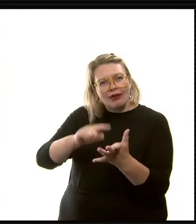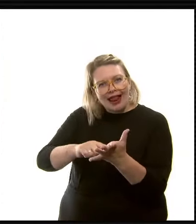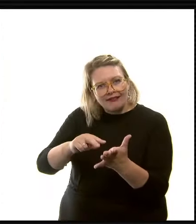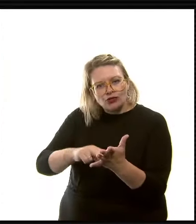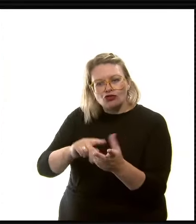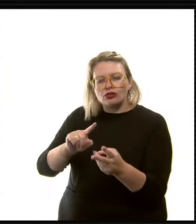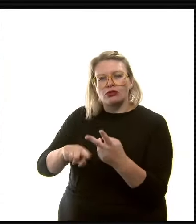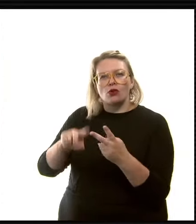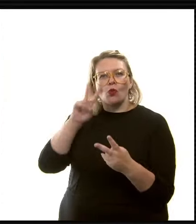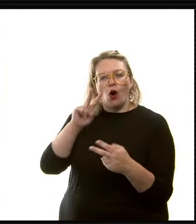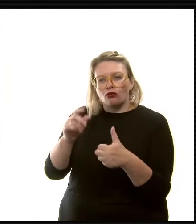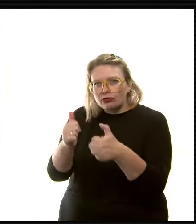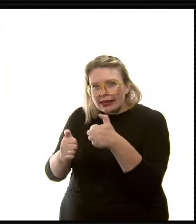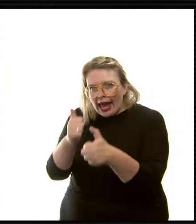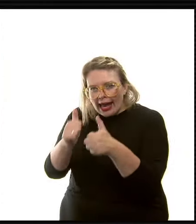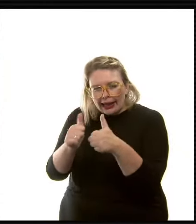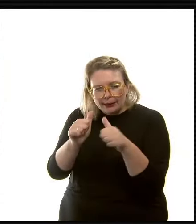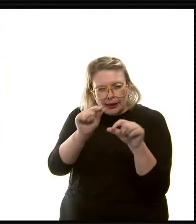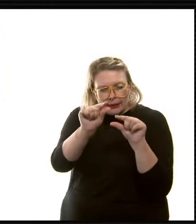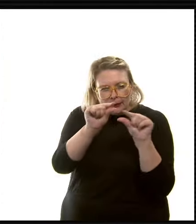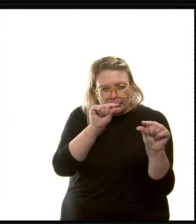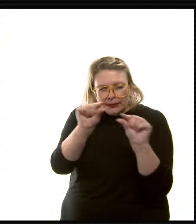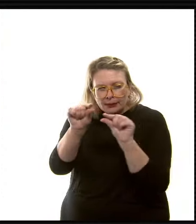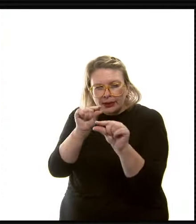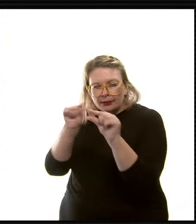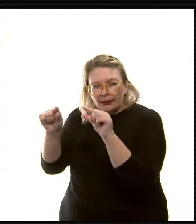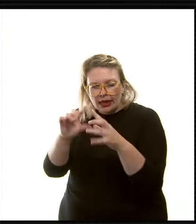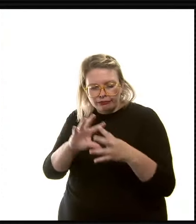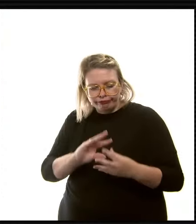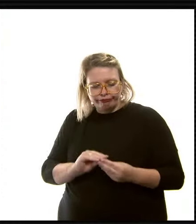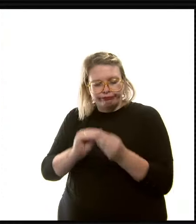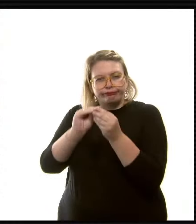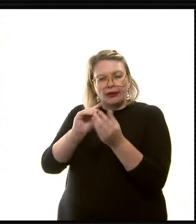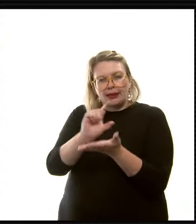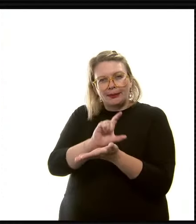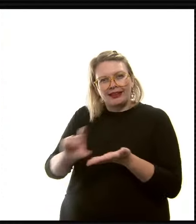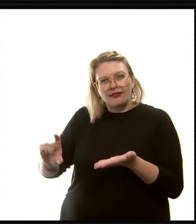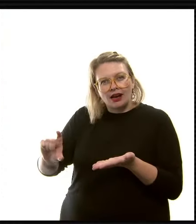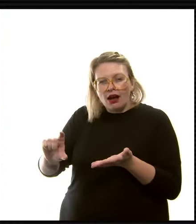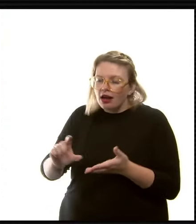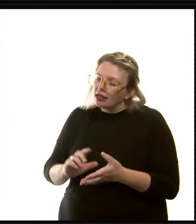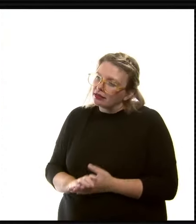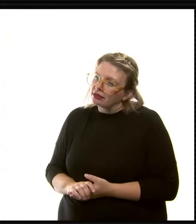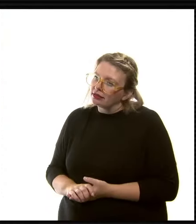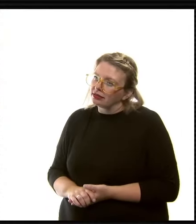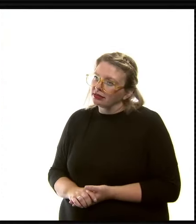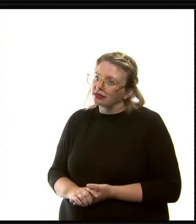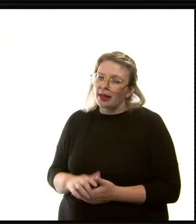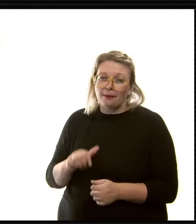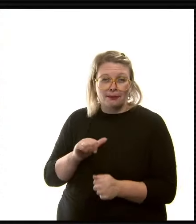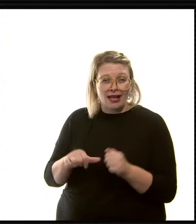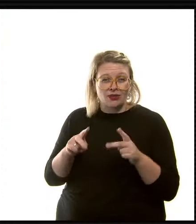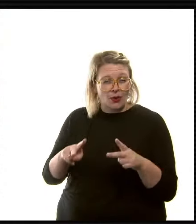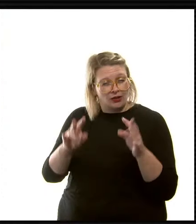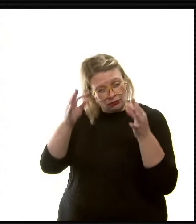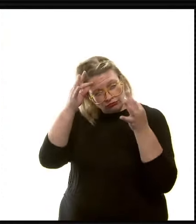games. Taking reference from these sources is pretty much the best way to get them as accurate as possible. Plus, it's kind